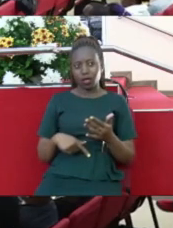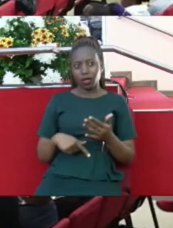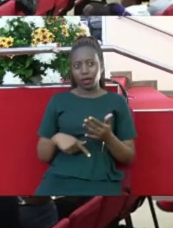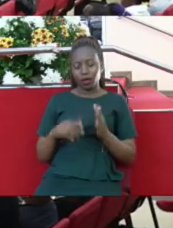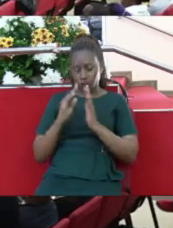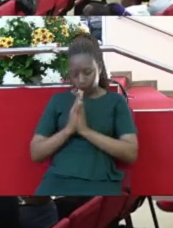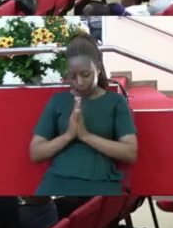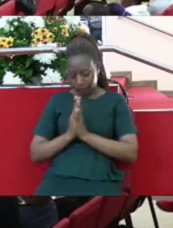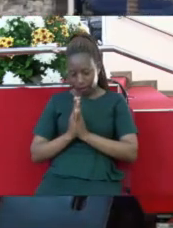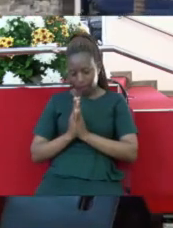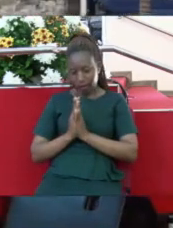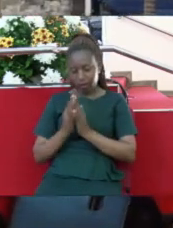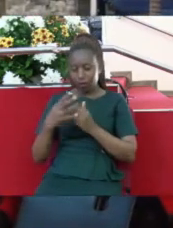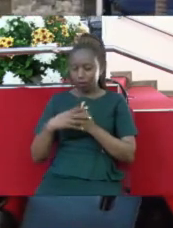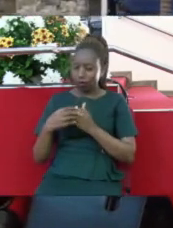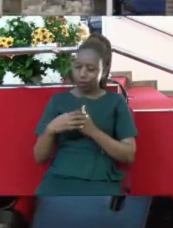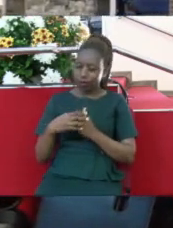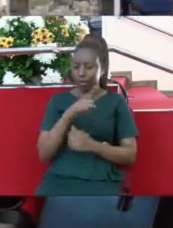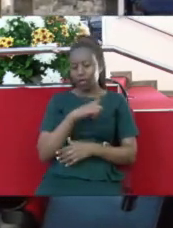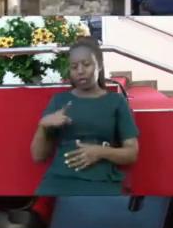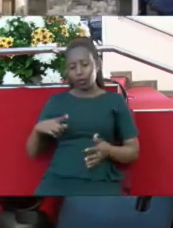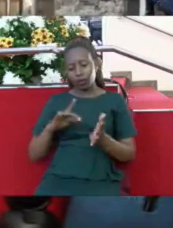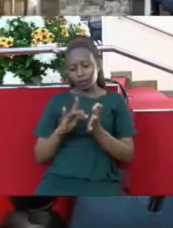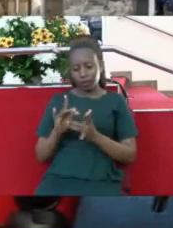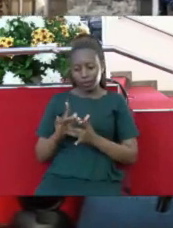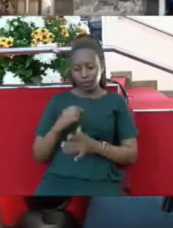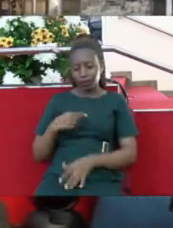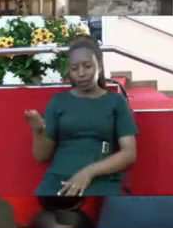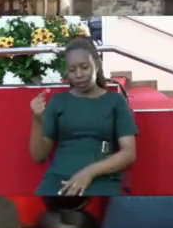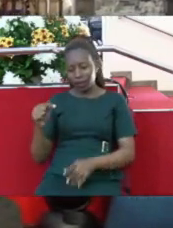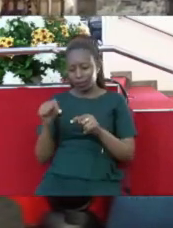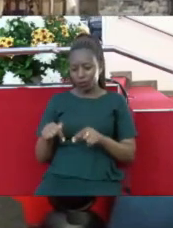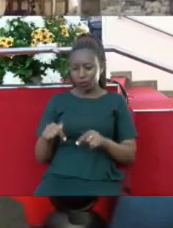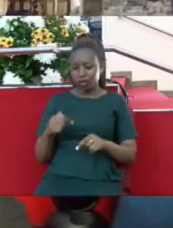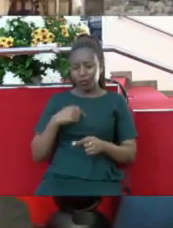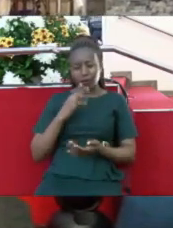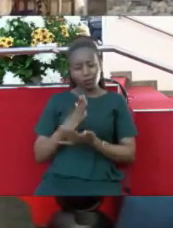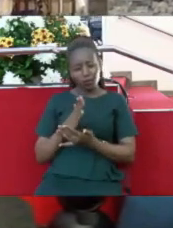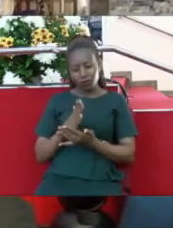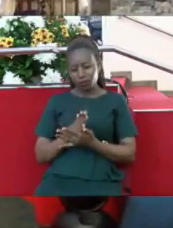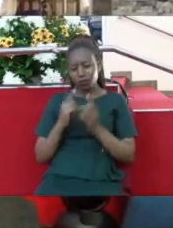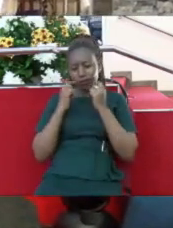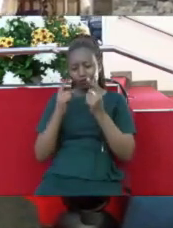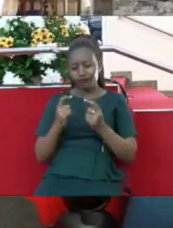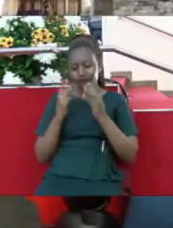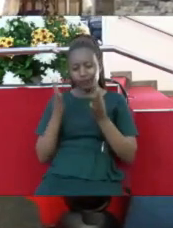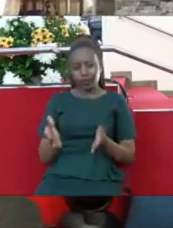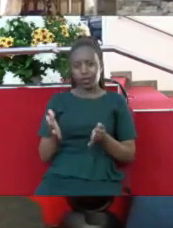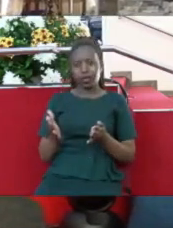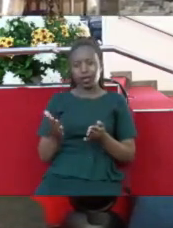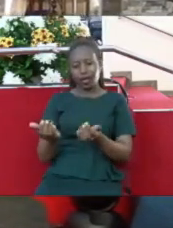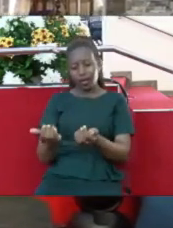yes, I come to you today. I confess I am a sinner. Nakiria kwamba mimi ni mwenye dhambi. Who needs to